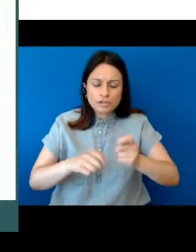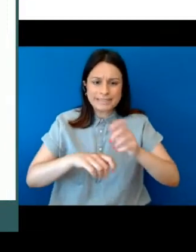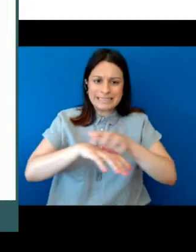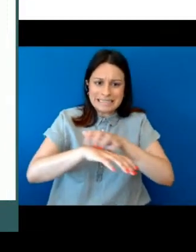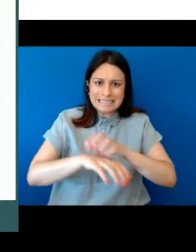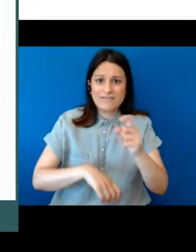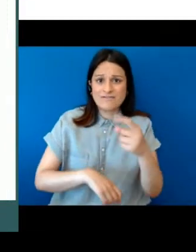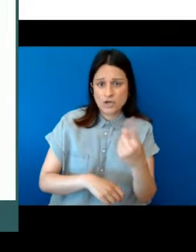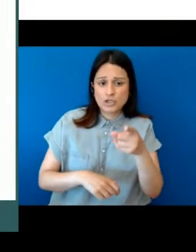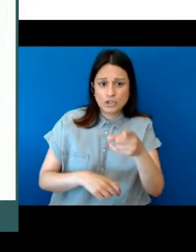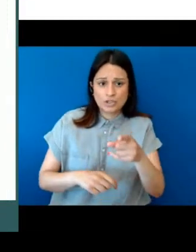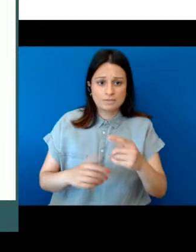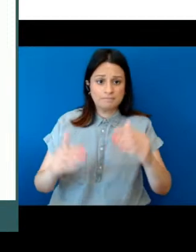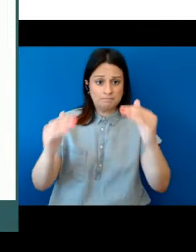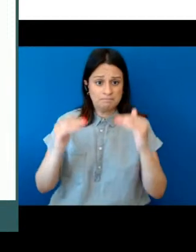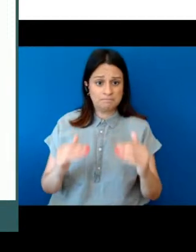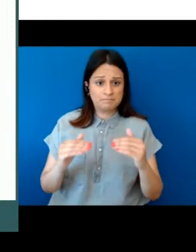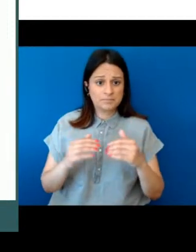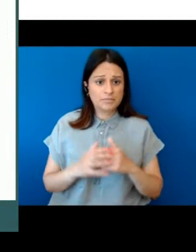So